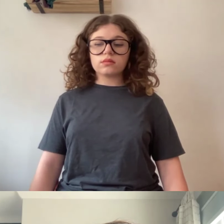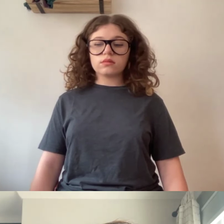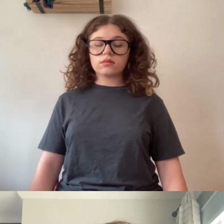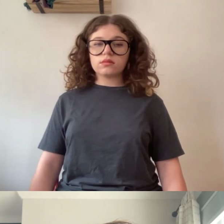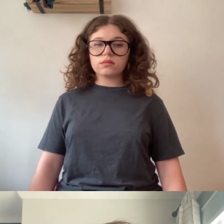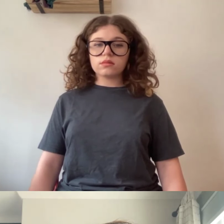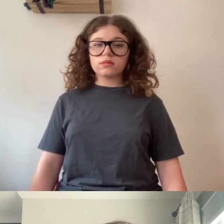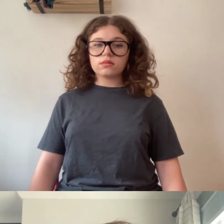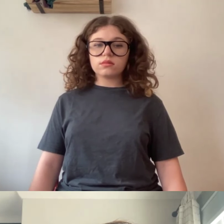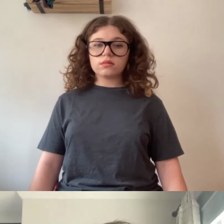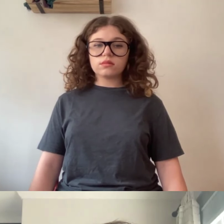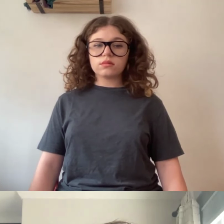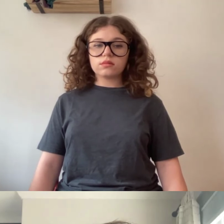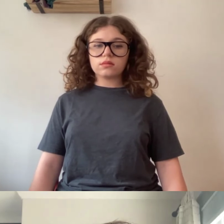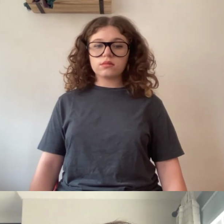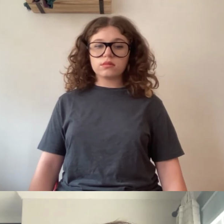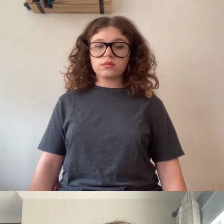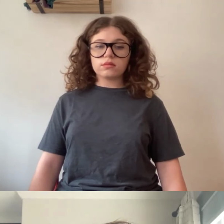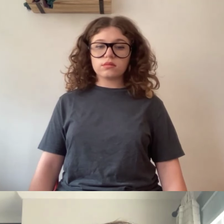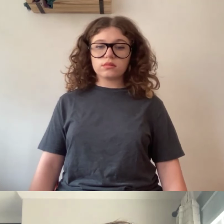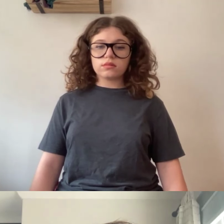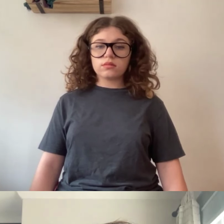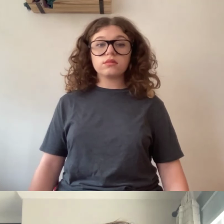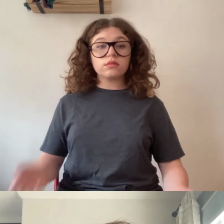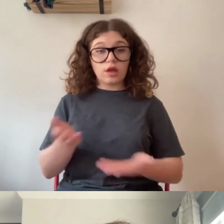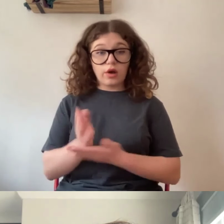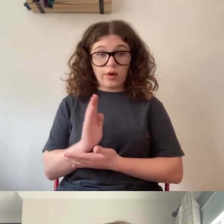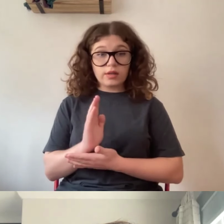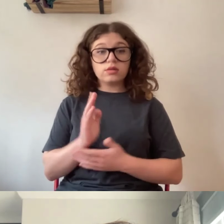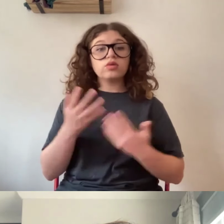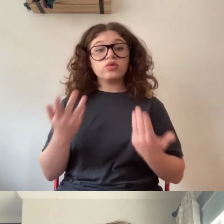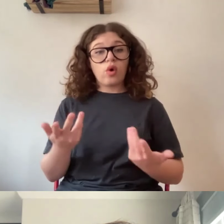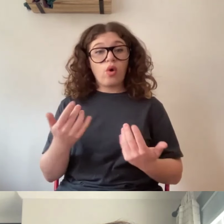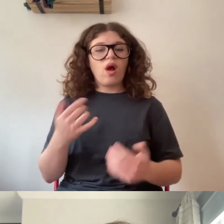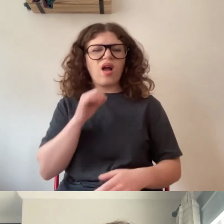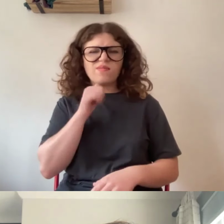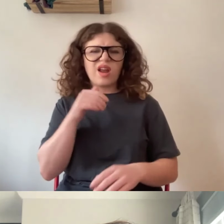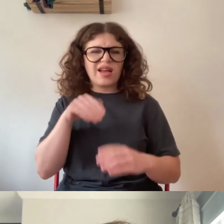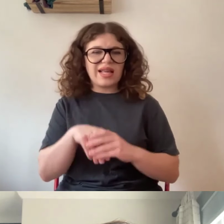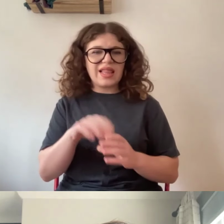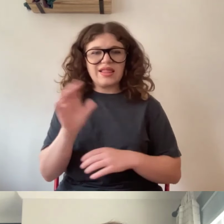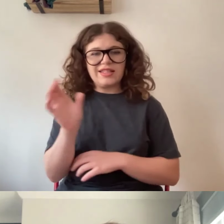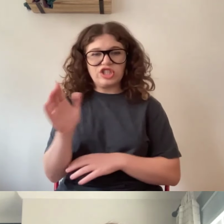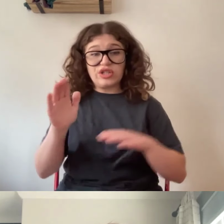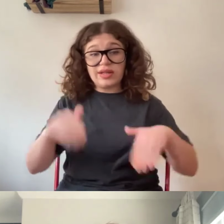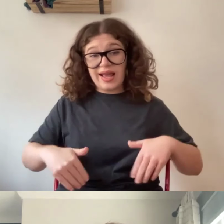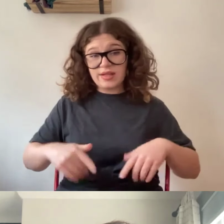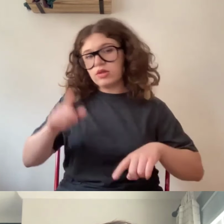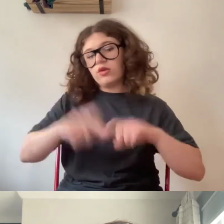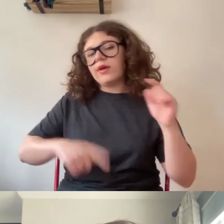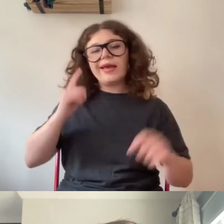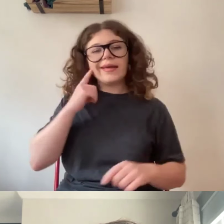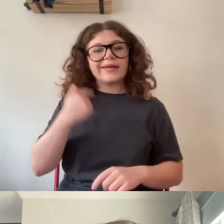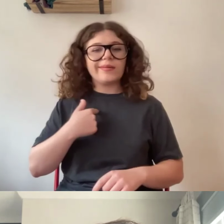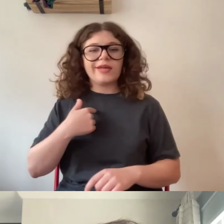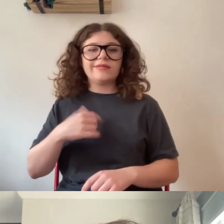poder escucharme. Ahorita todavía no. All right, so I'm not in the channel yet, so you cannot hear me but in the channel, but